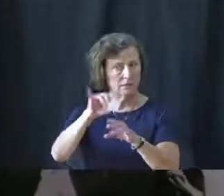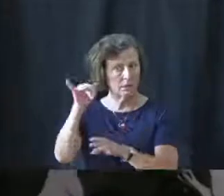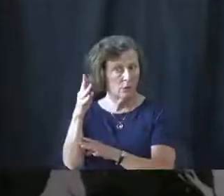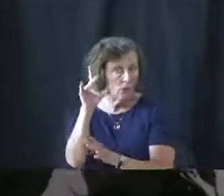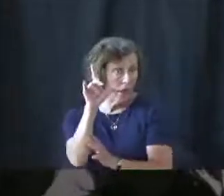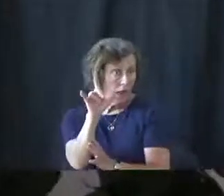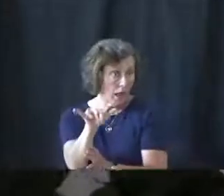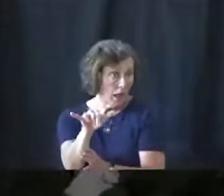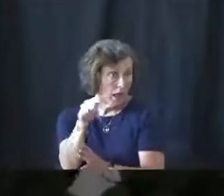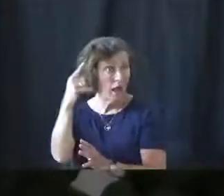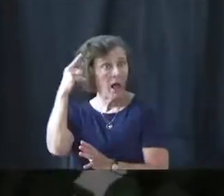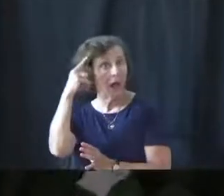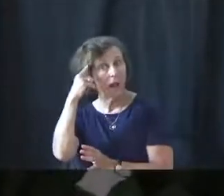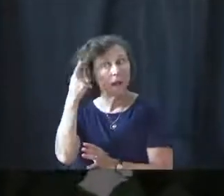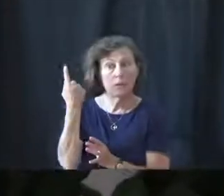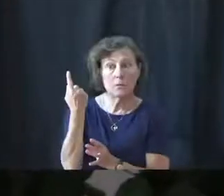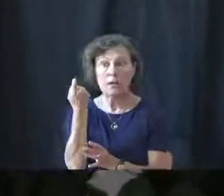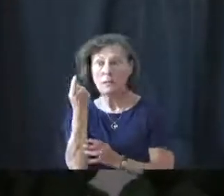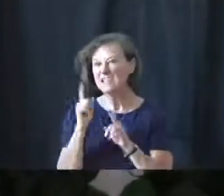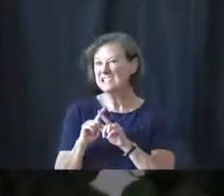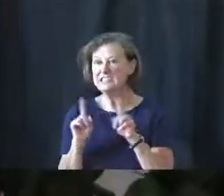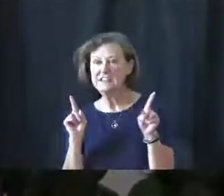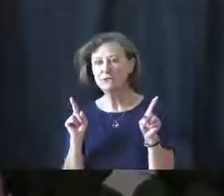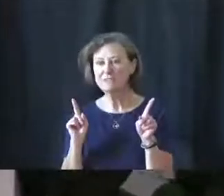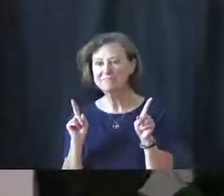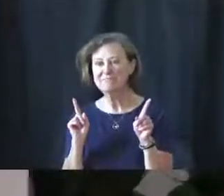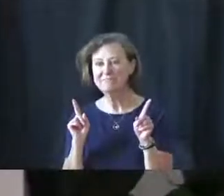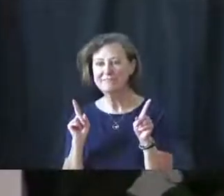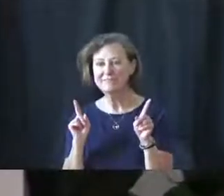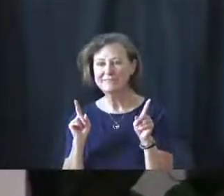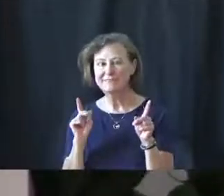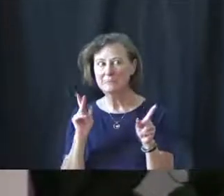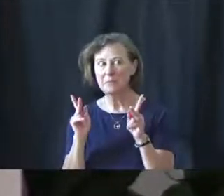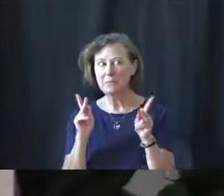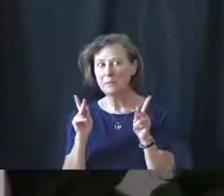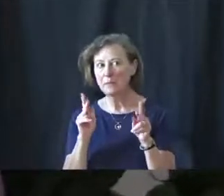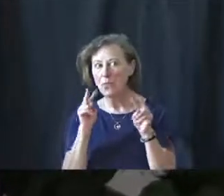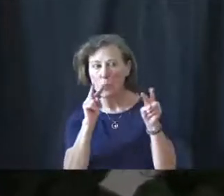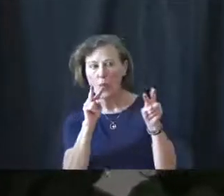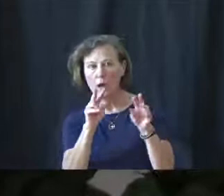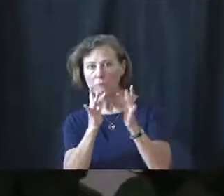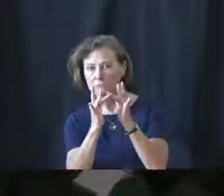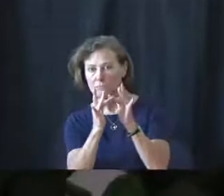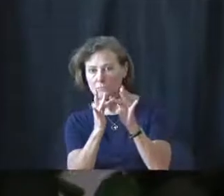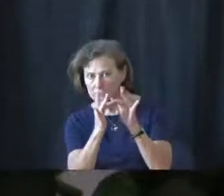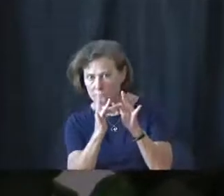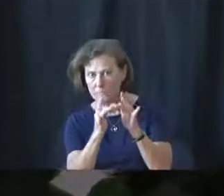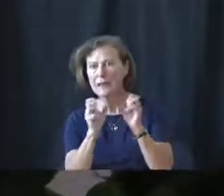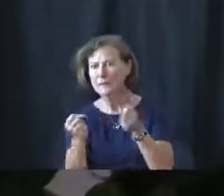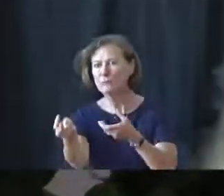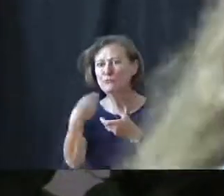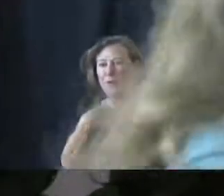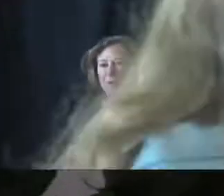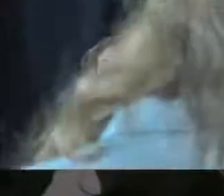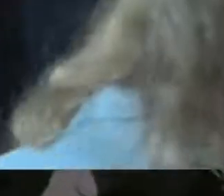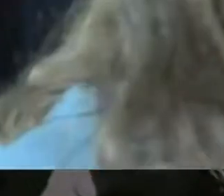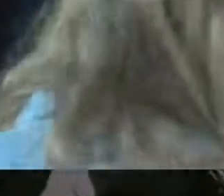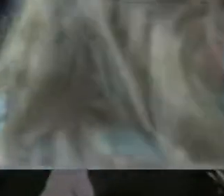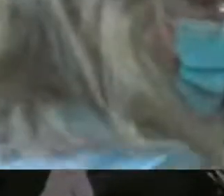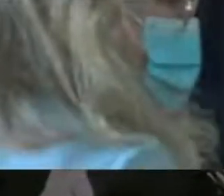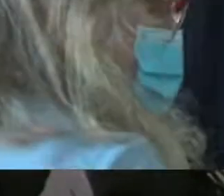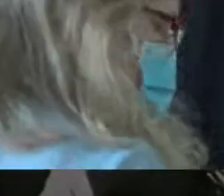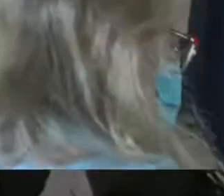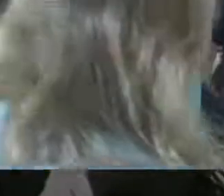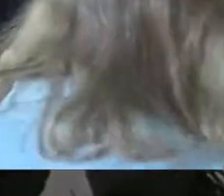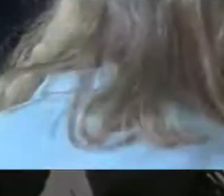we'd do a little something a little different that hopefully people who are watching virtually can join us in. It's a little bit of a getting to know